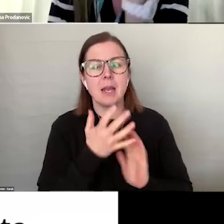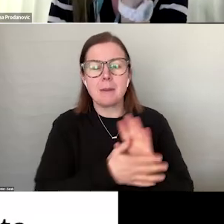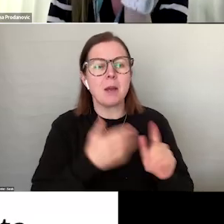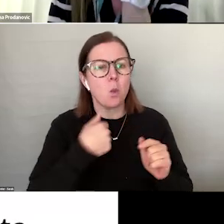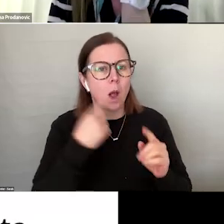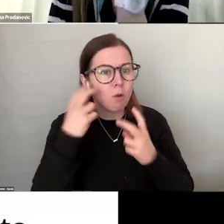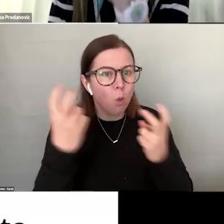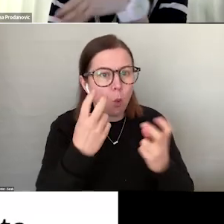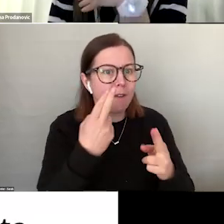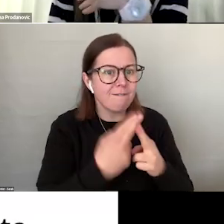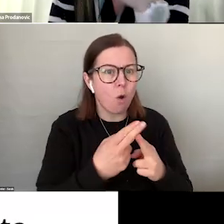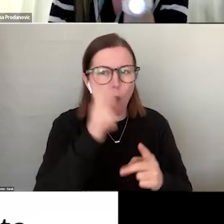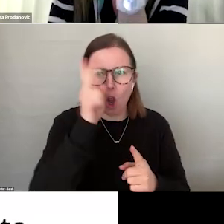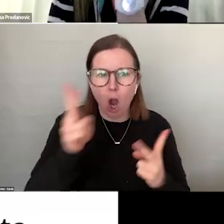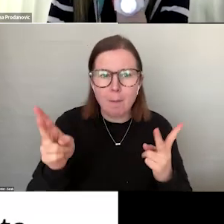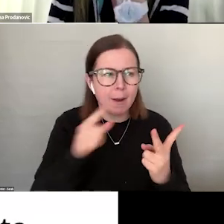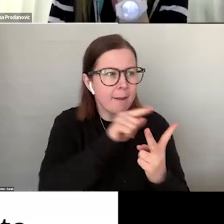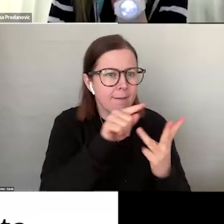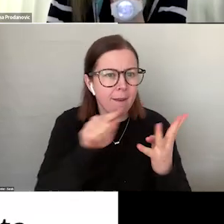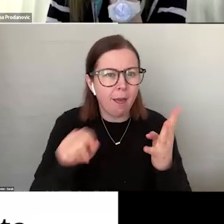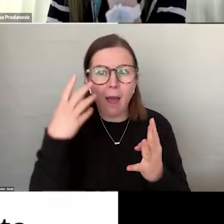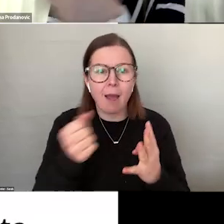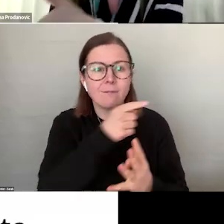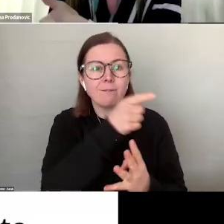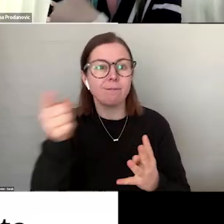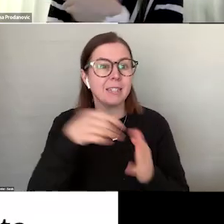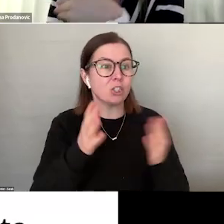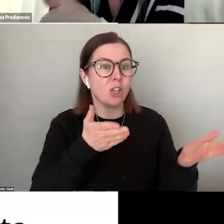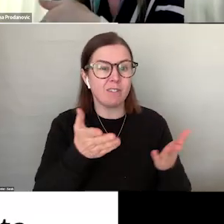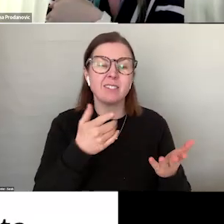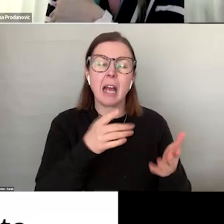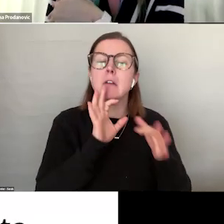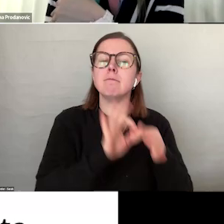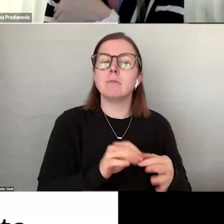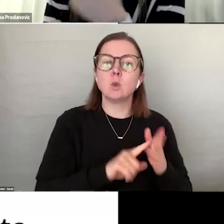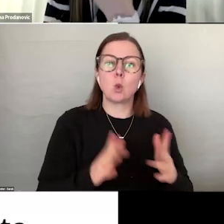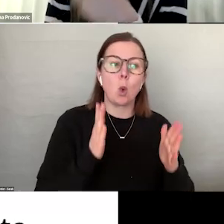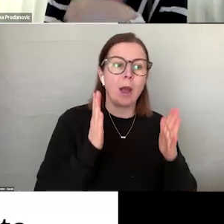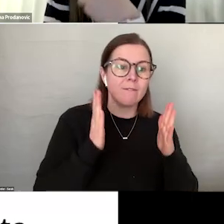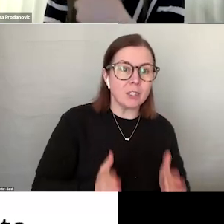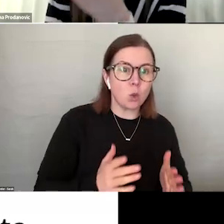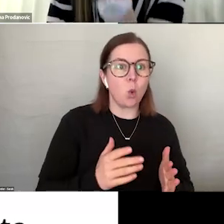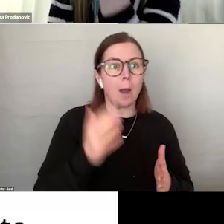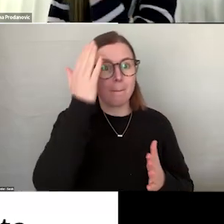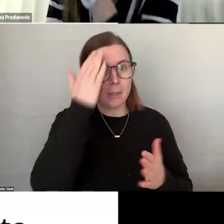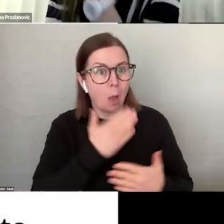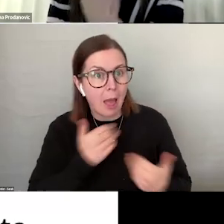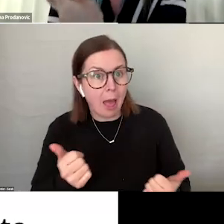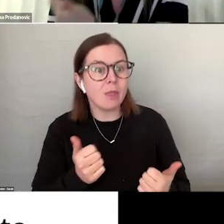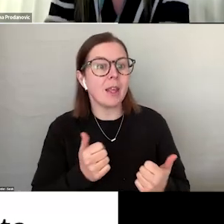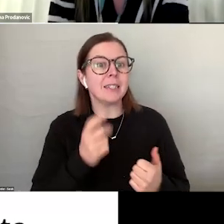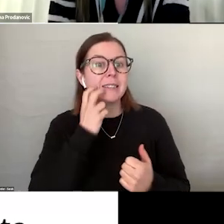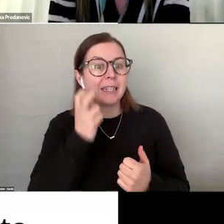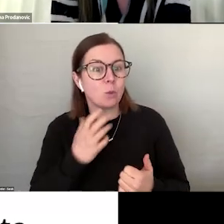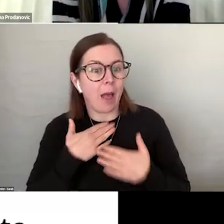common threads across different services, and this is physical health, mental health, and dental health. And we then categorized them